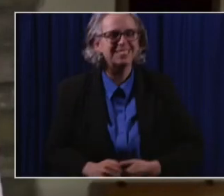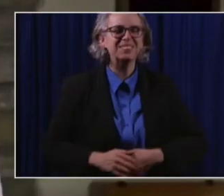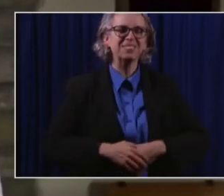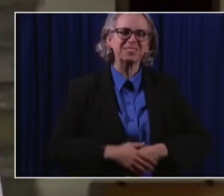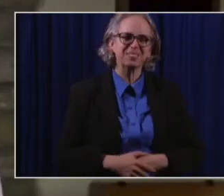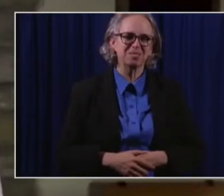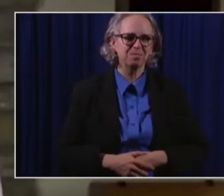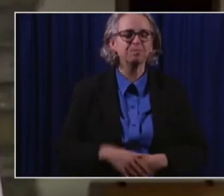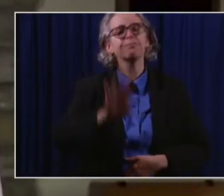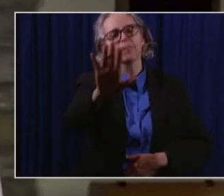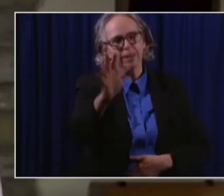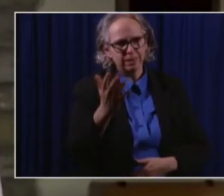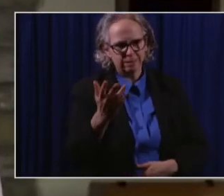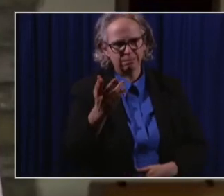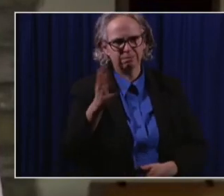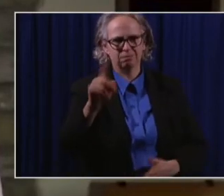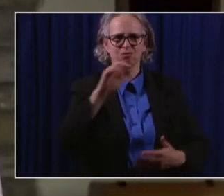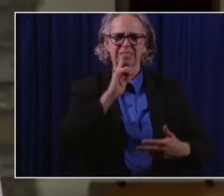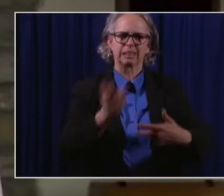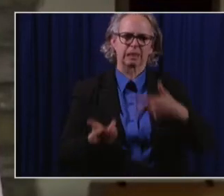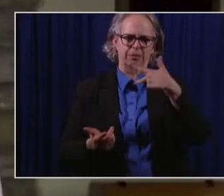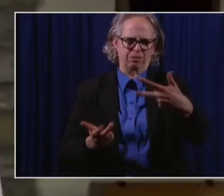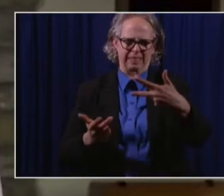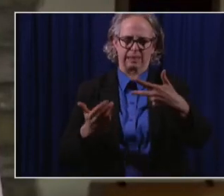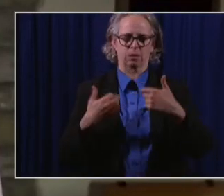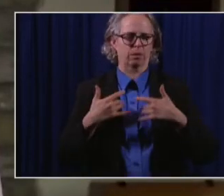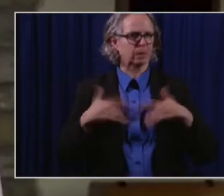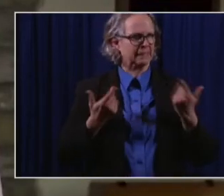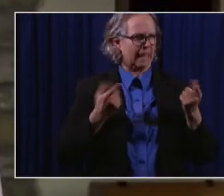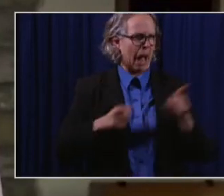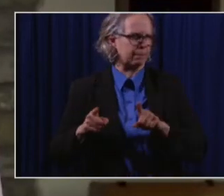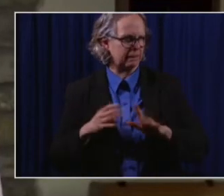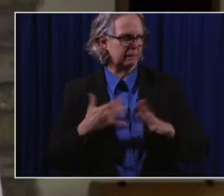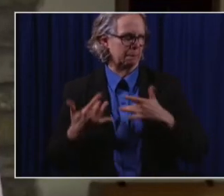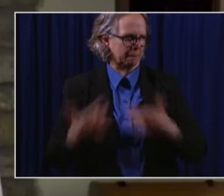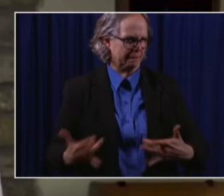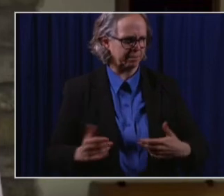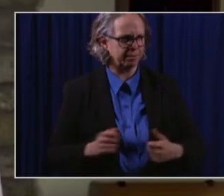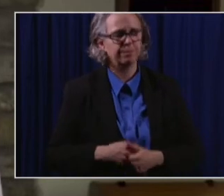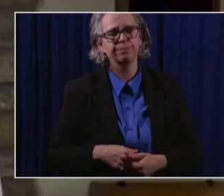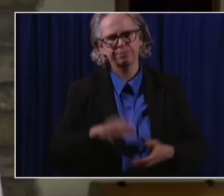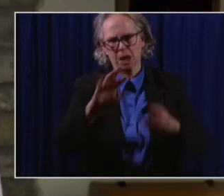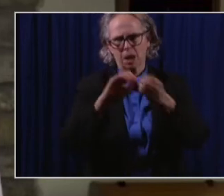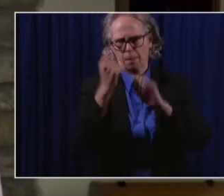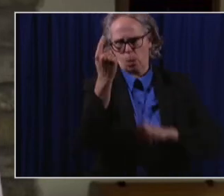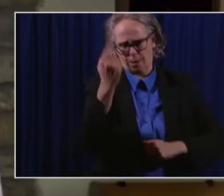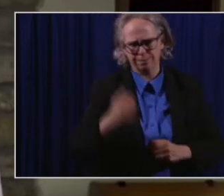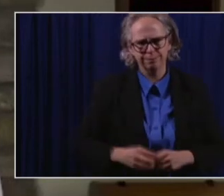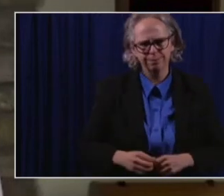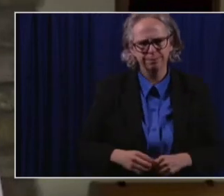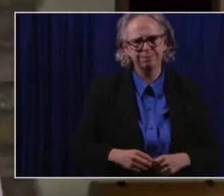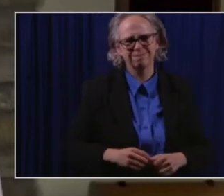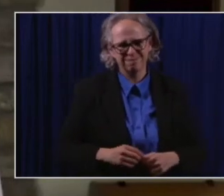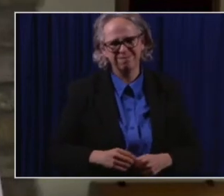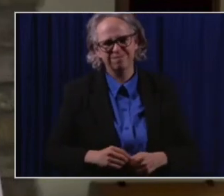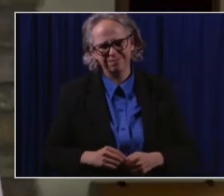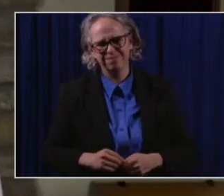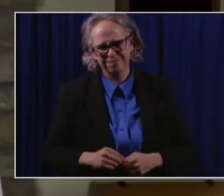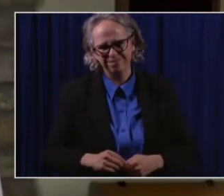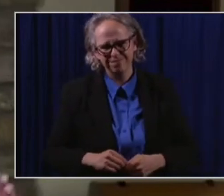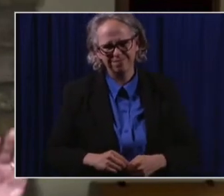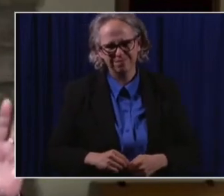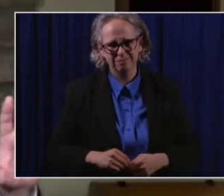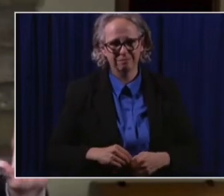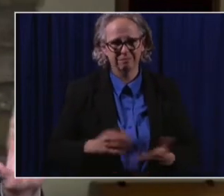There's three things really going on, I think. One is certainly beyond our